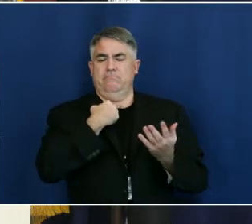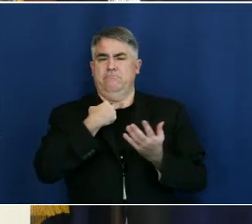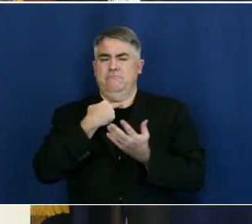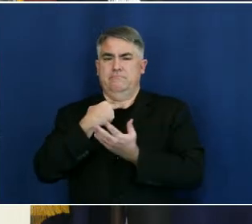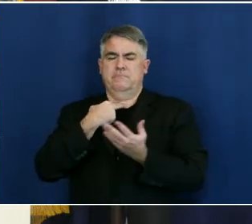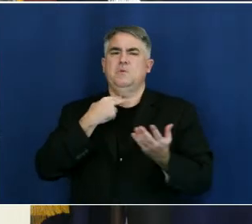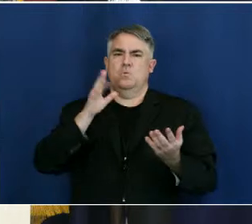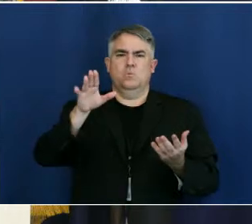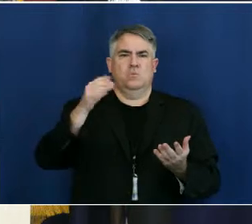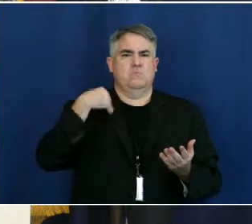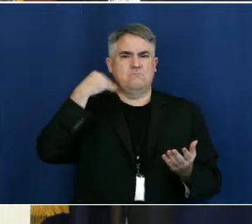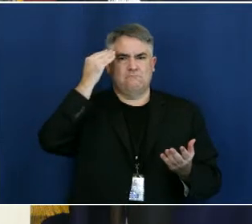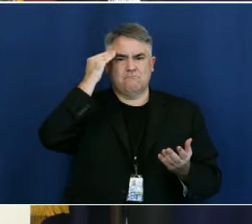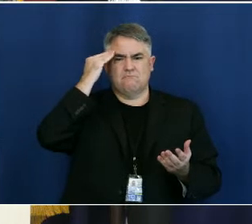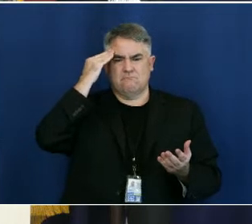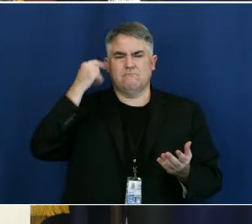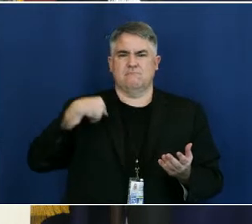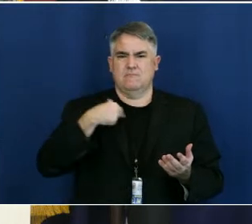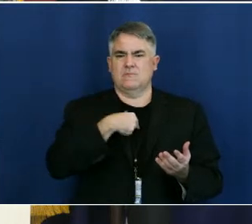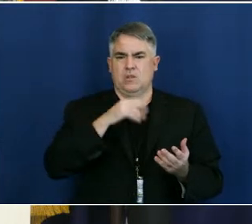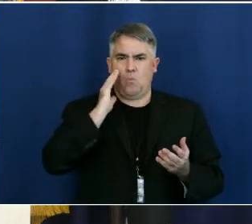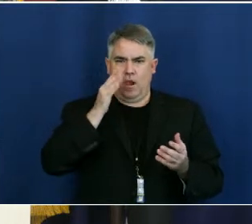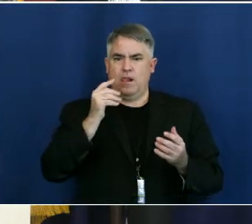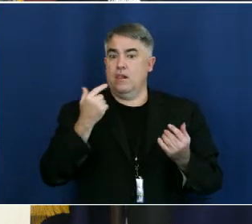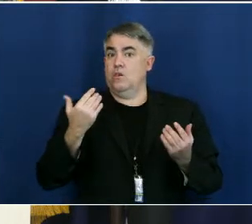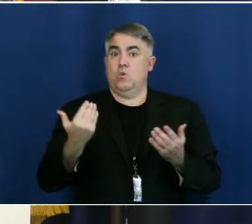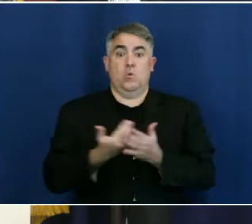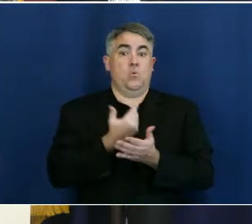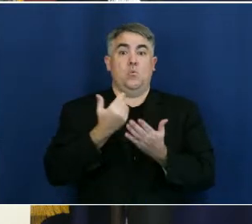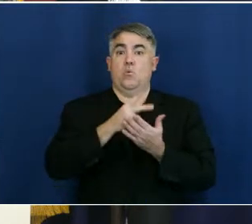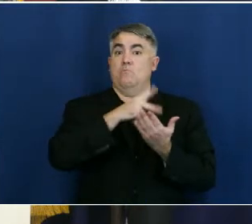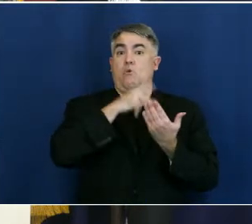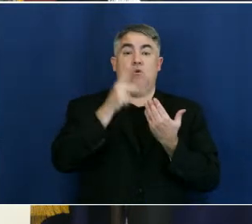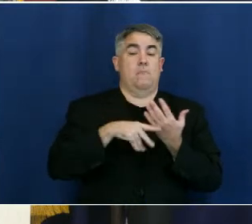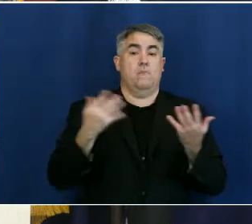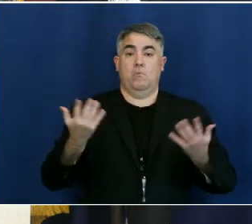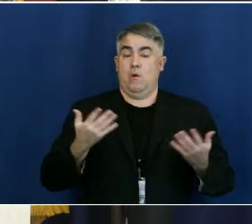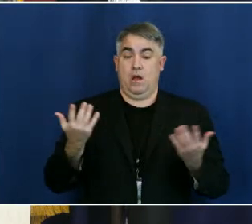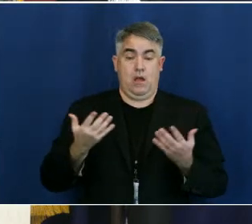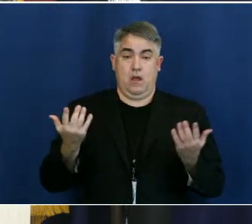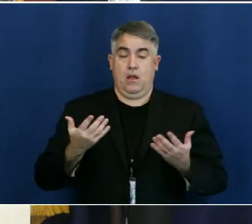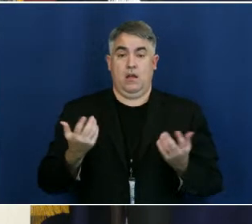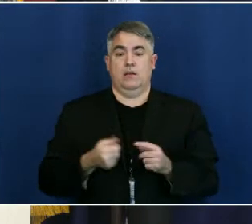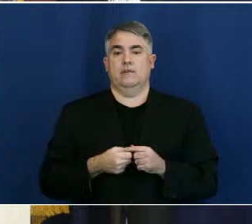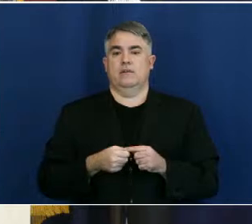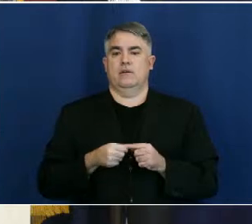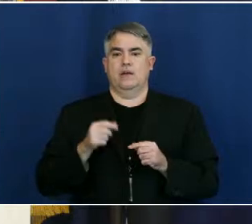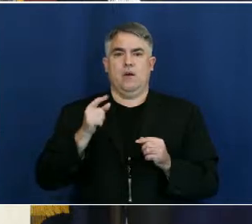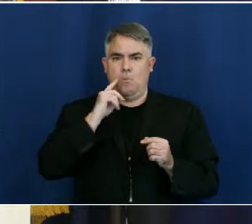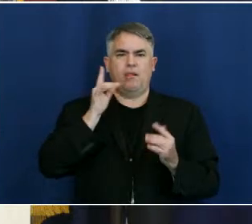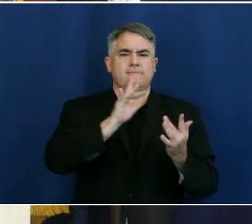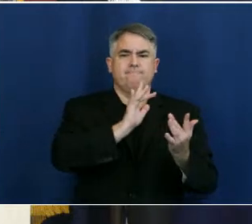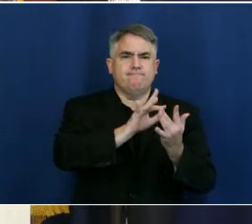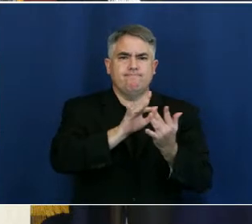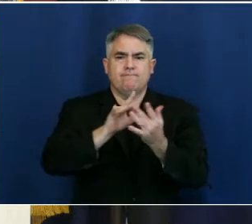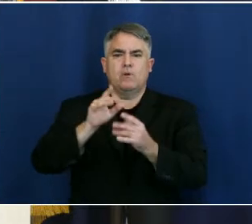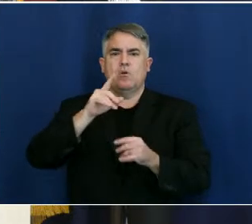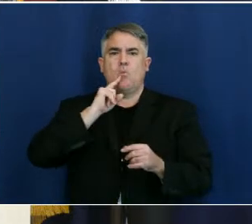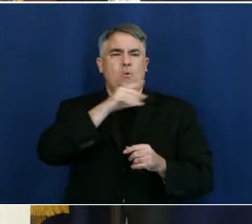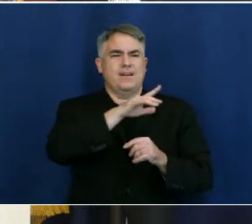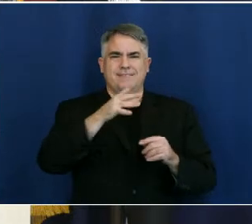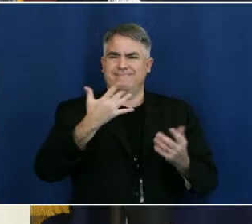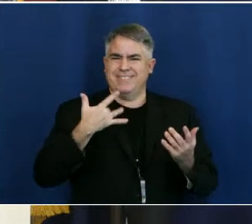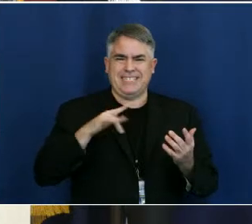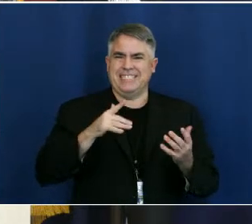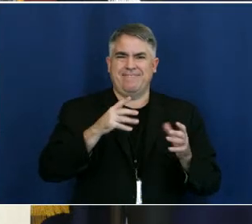this week where community health workers will start conducting outreach to our most vulnerable communities and our most vulnerable populations